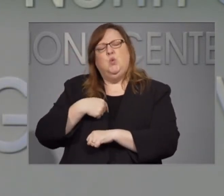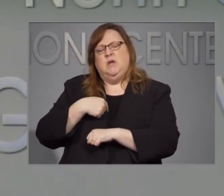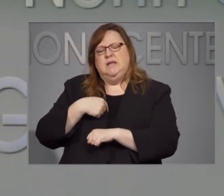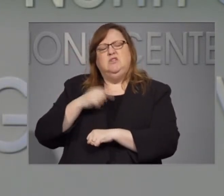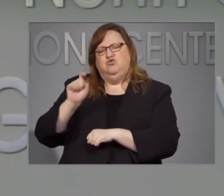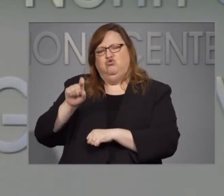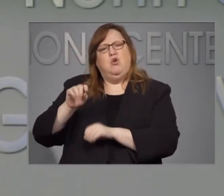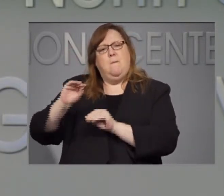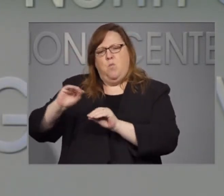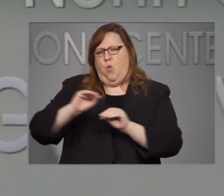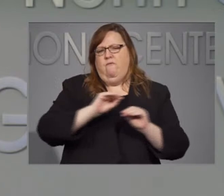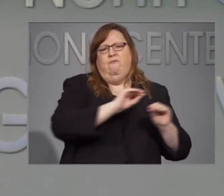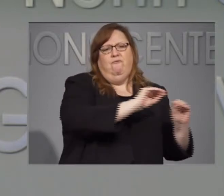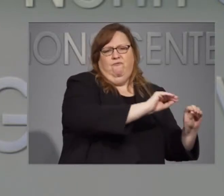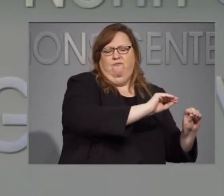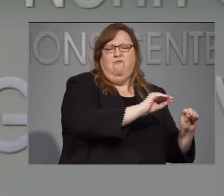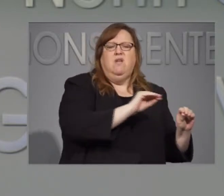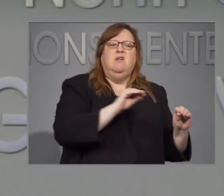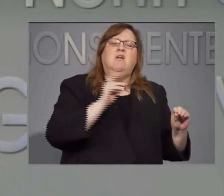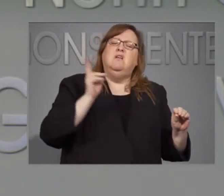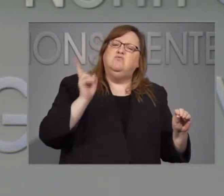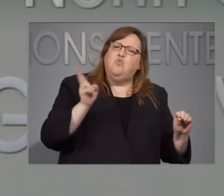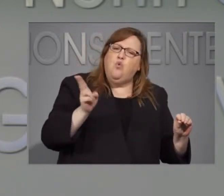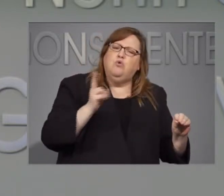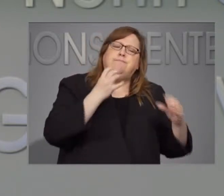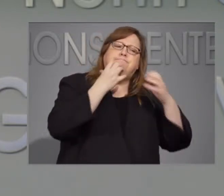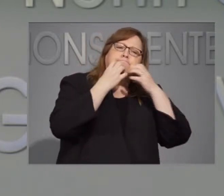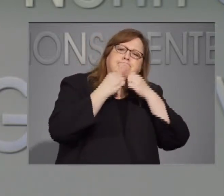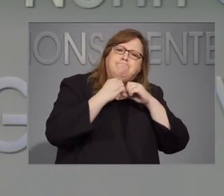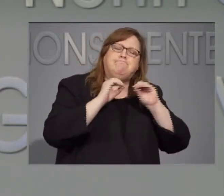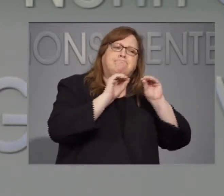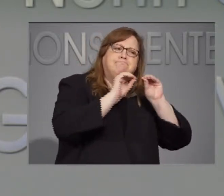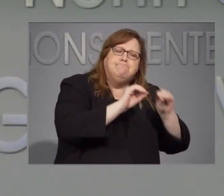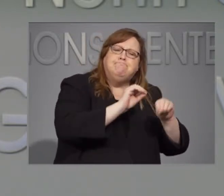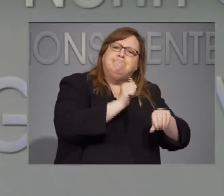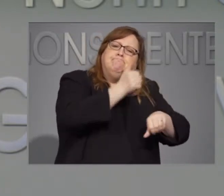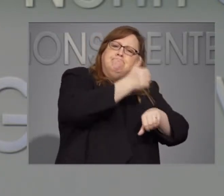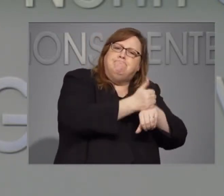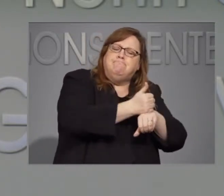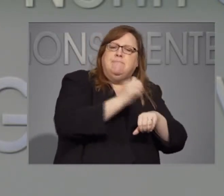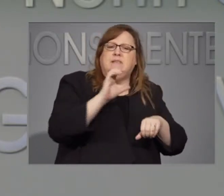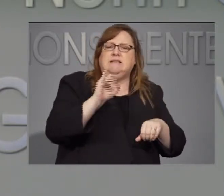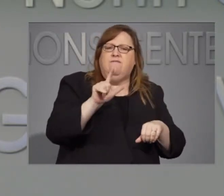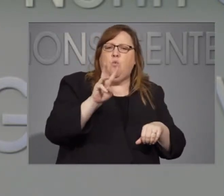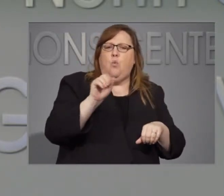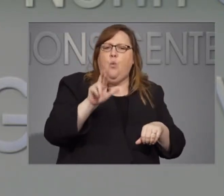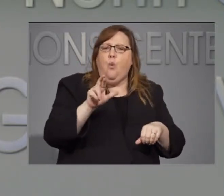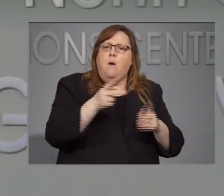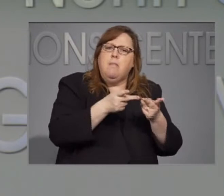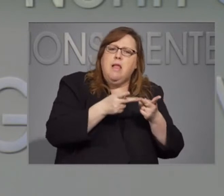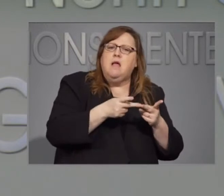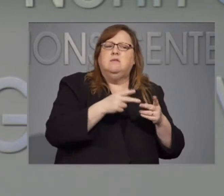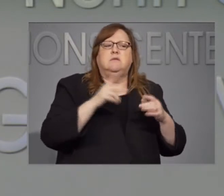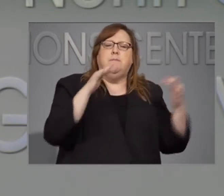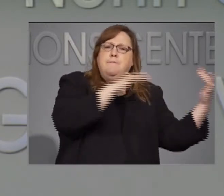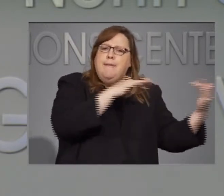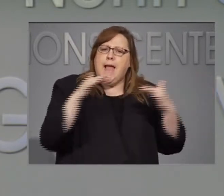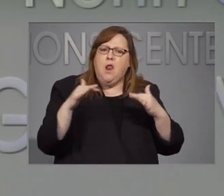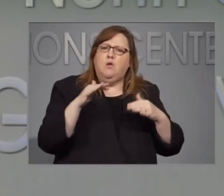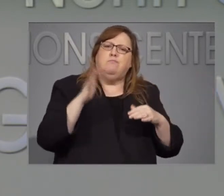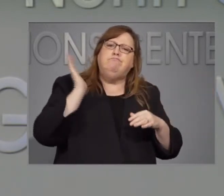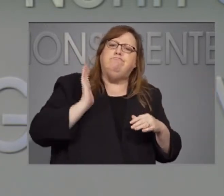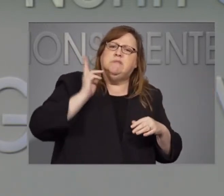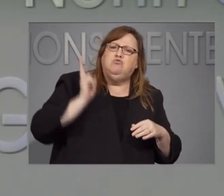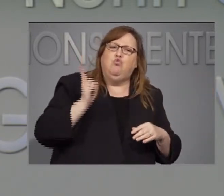them off the Capitol grounds into one of the Civil War battlefields. I do believe